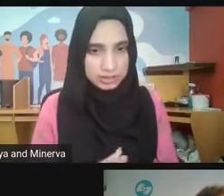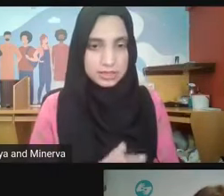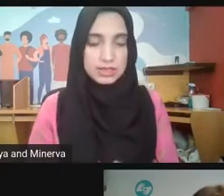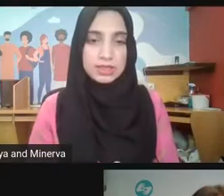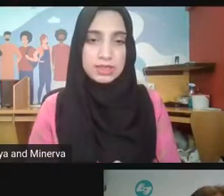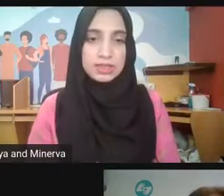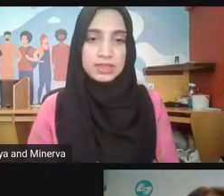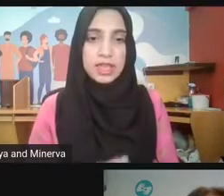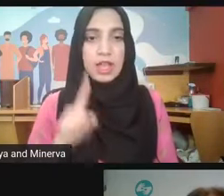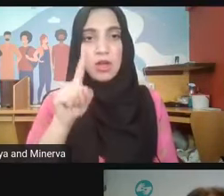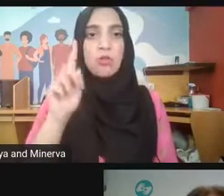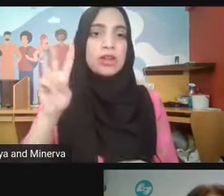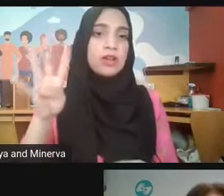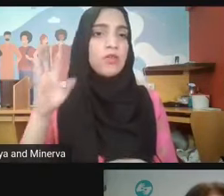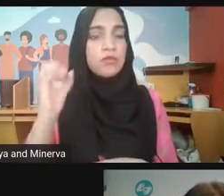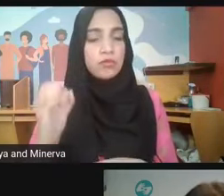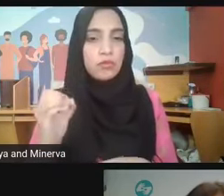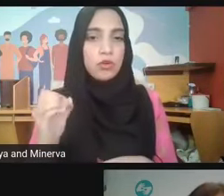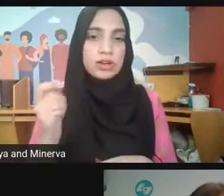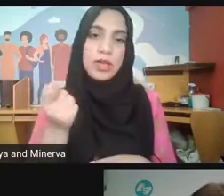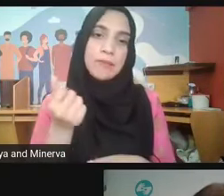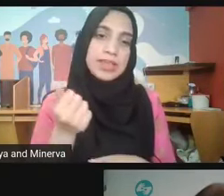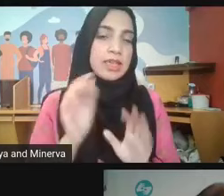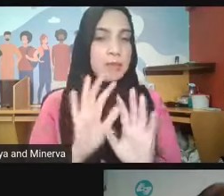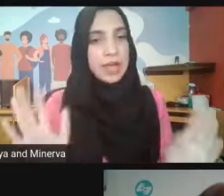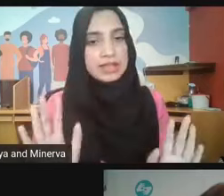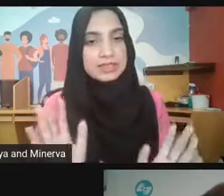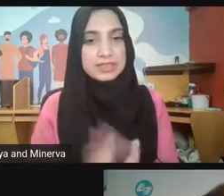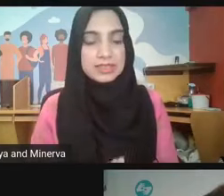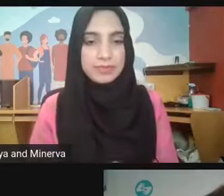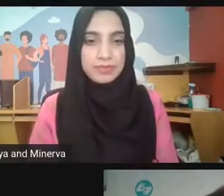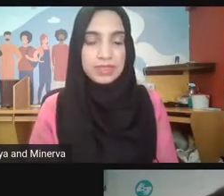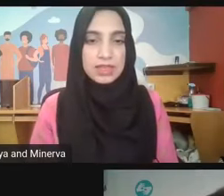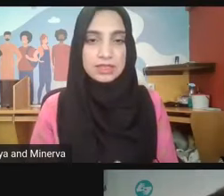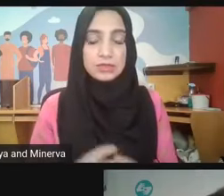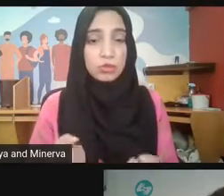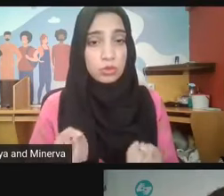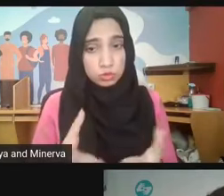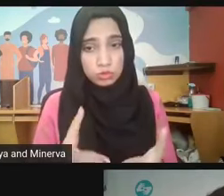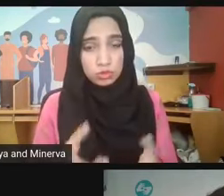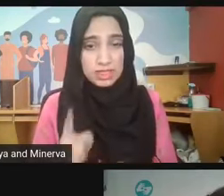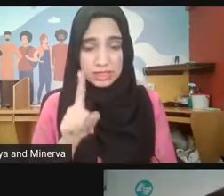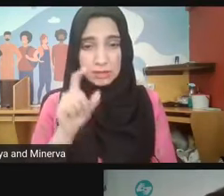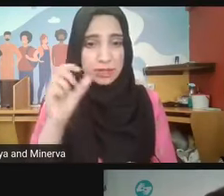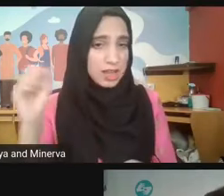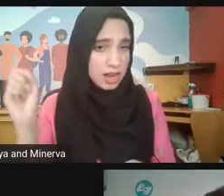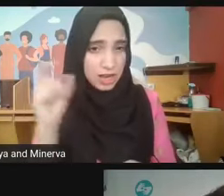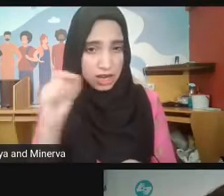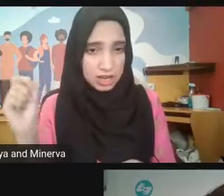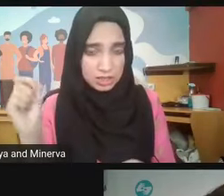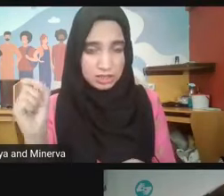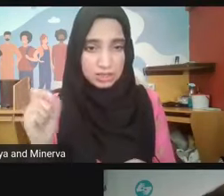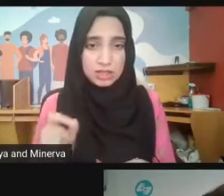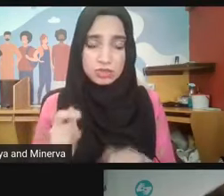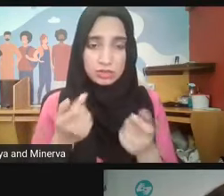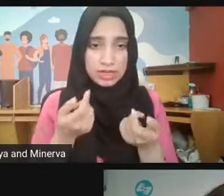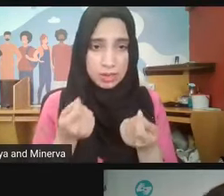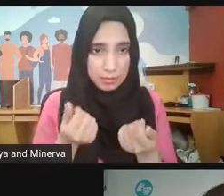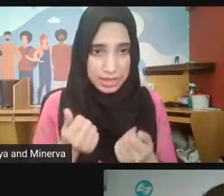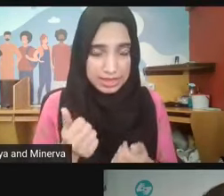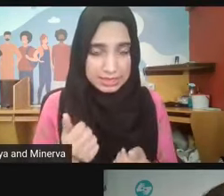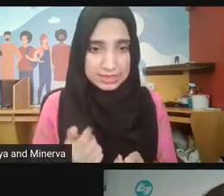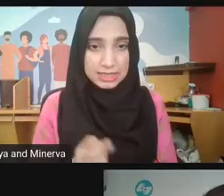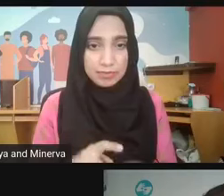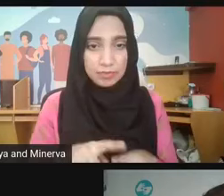So, yeah, so when we launched it, it was just for 100 rupees. And as I said, we also donate it to